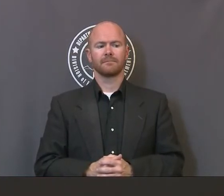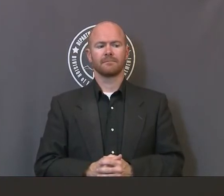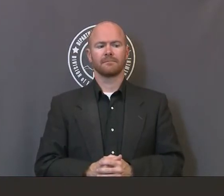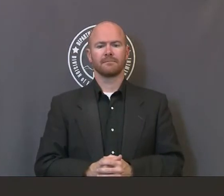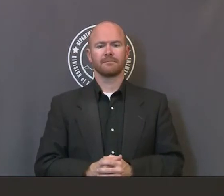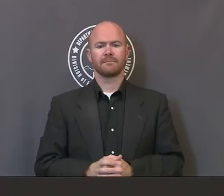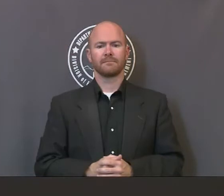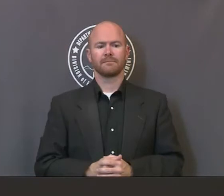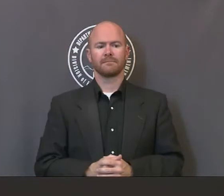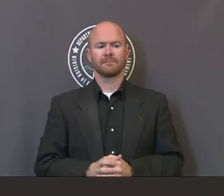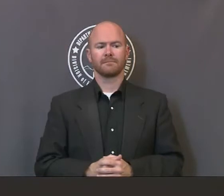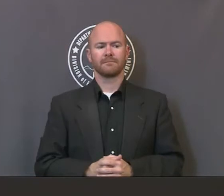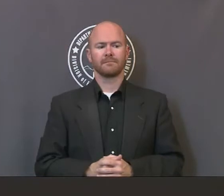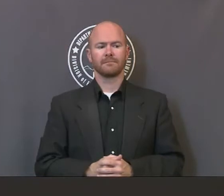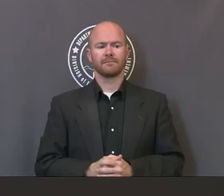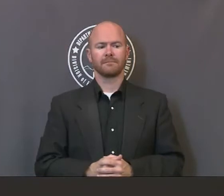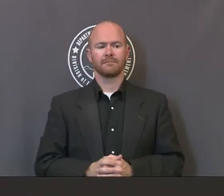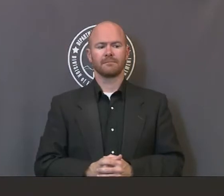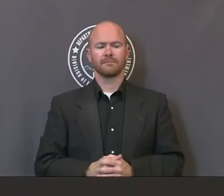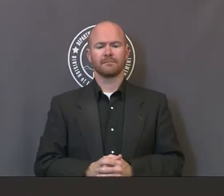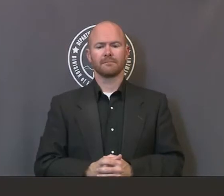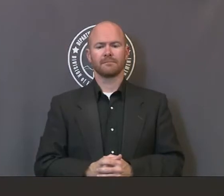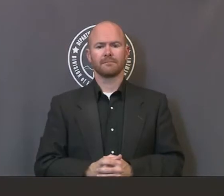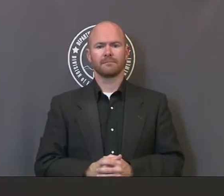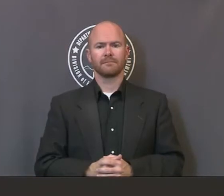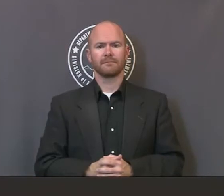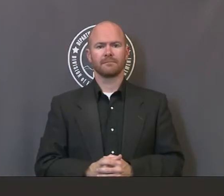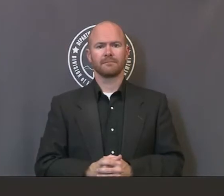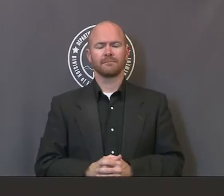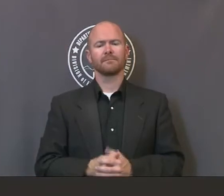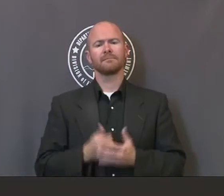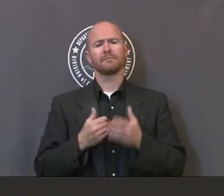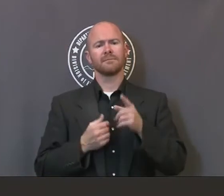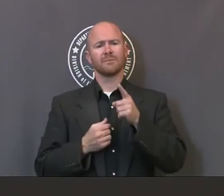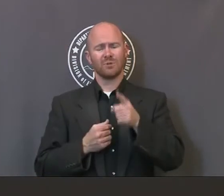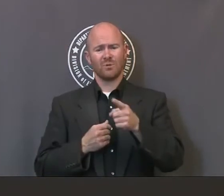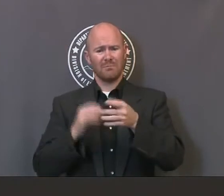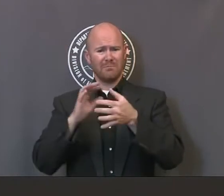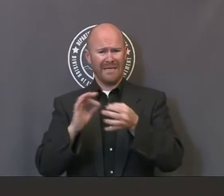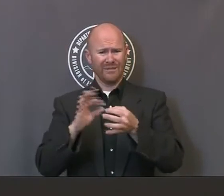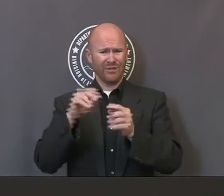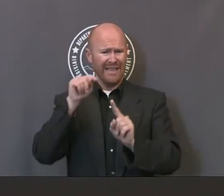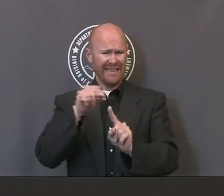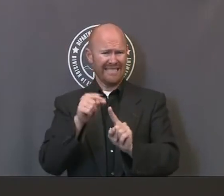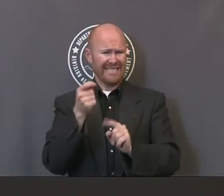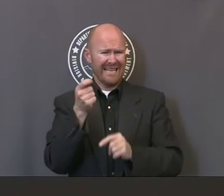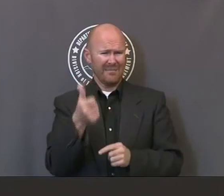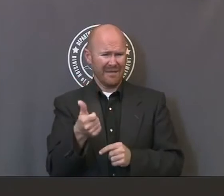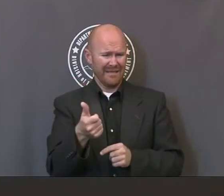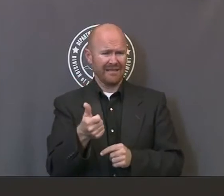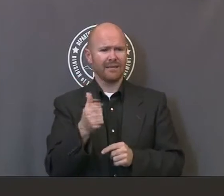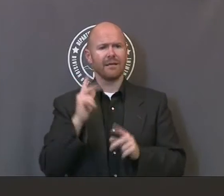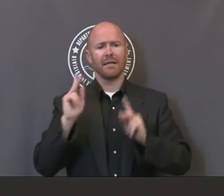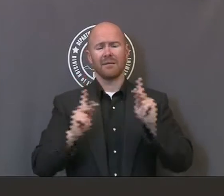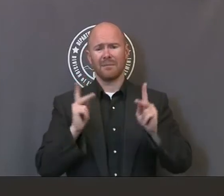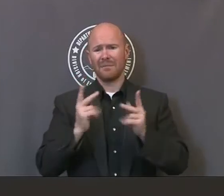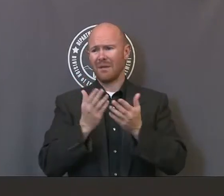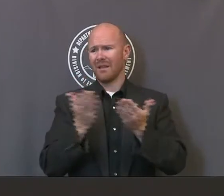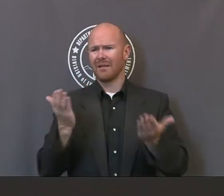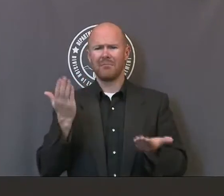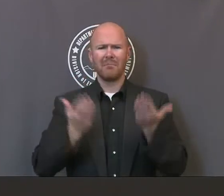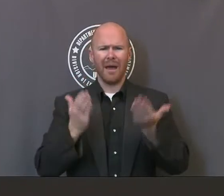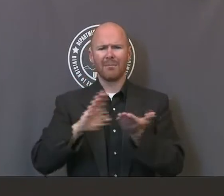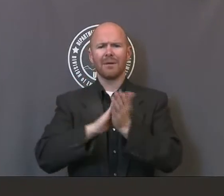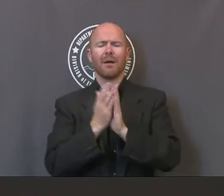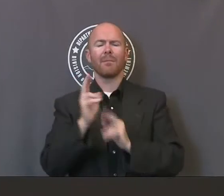Yes, Governor, this is Jacob Klopfenstein with KSL.com. You touched on this a little bit, how people might be becoming